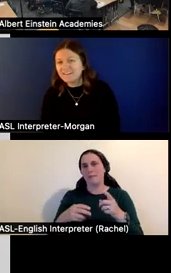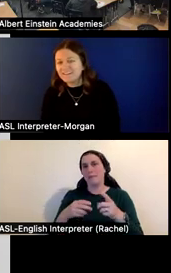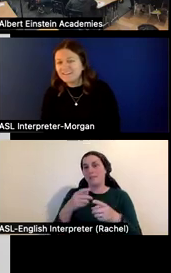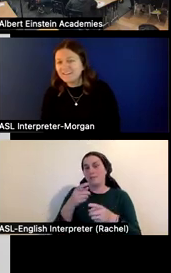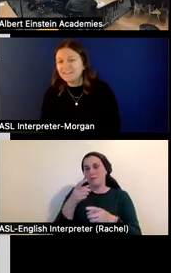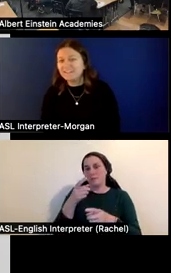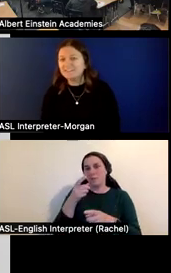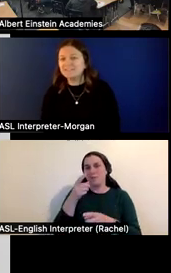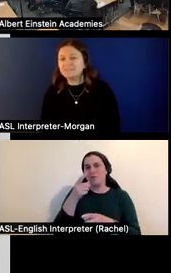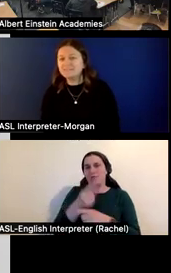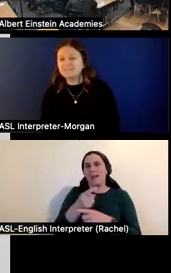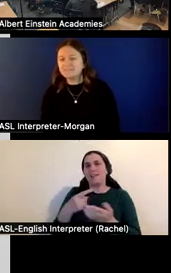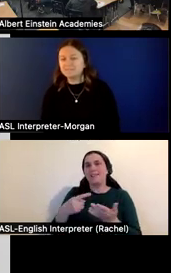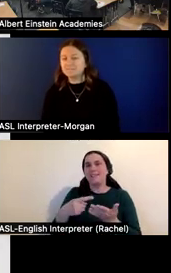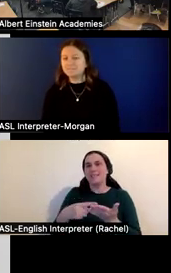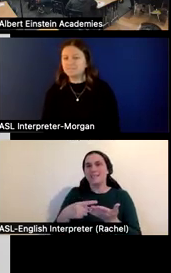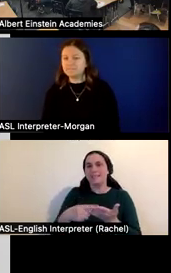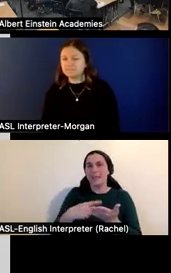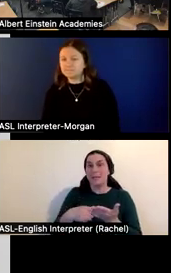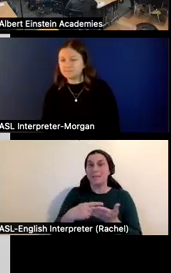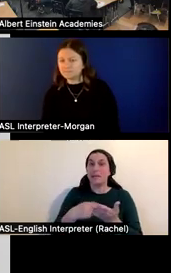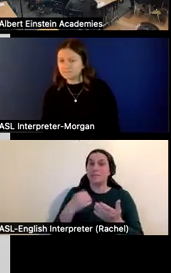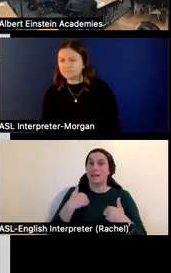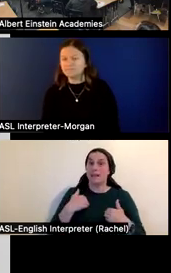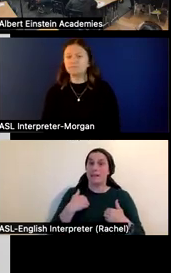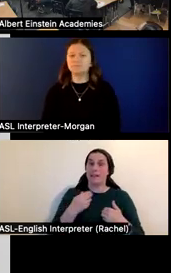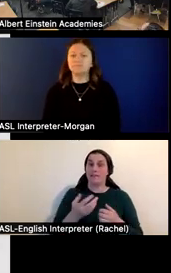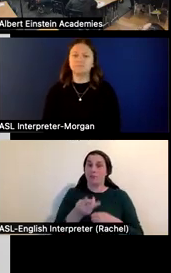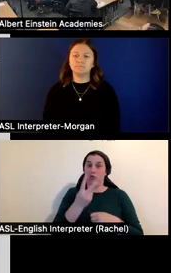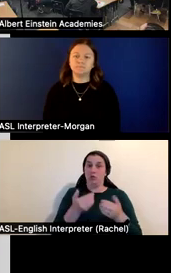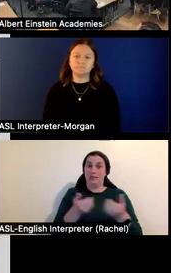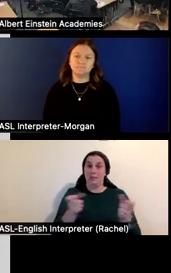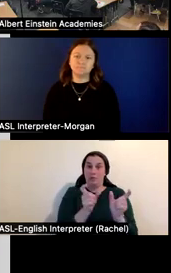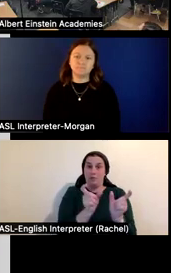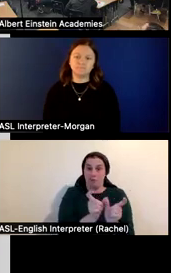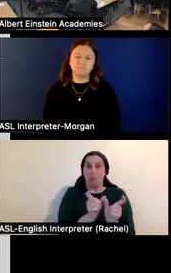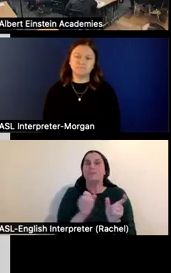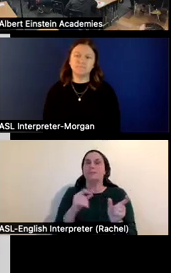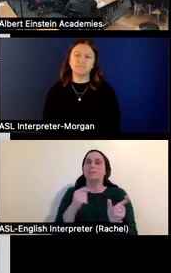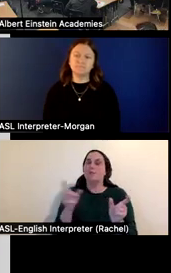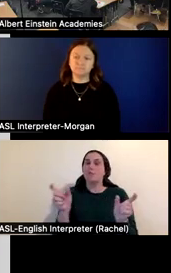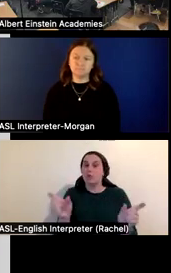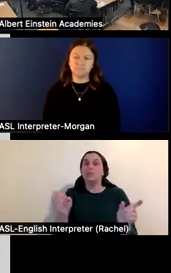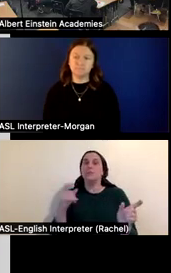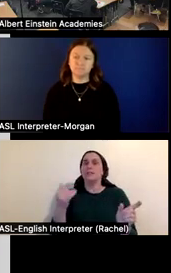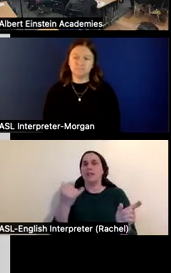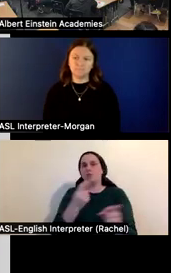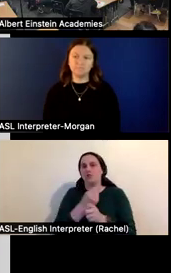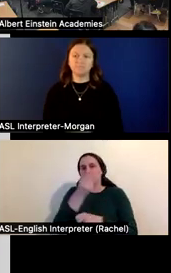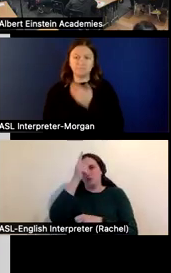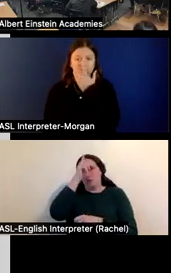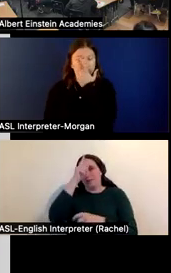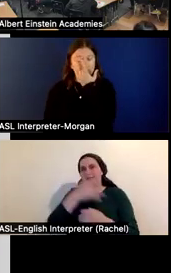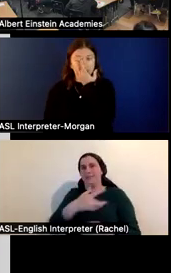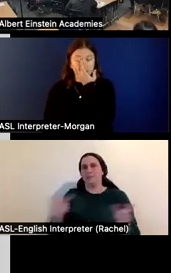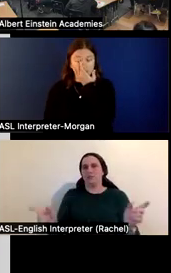is, Klassenzimmer, classroom, it's just like, everything is put together, yeah, so, Is that something you just